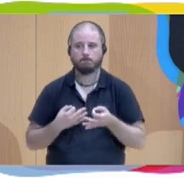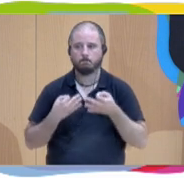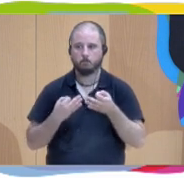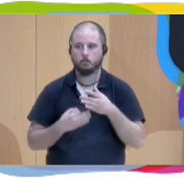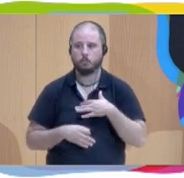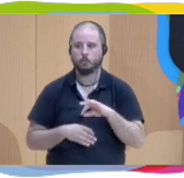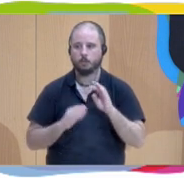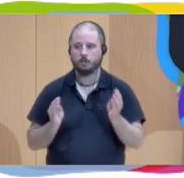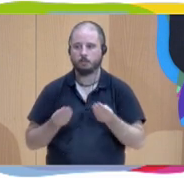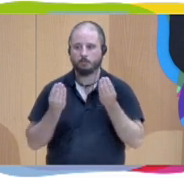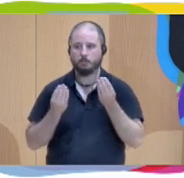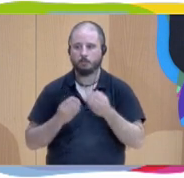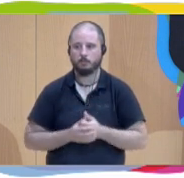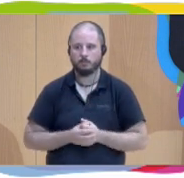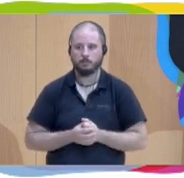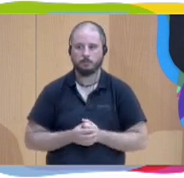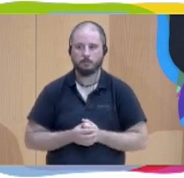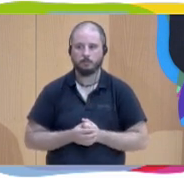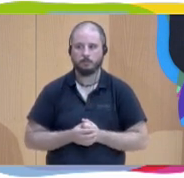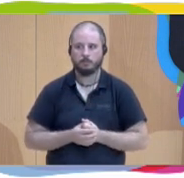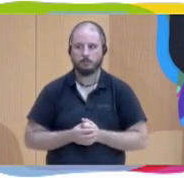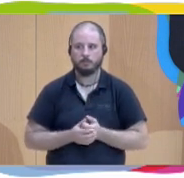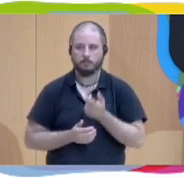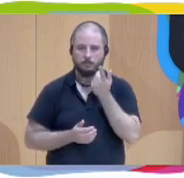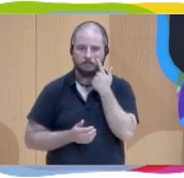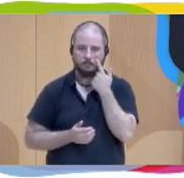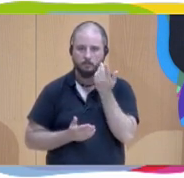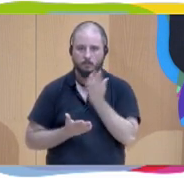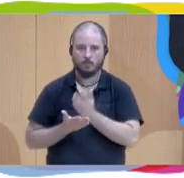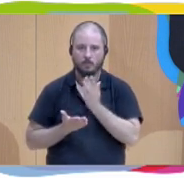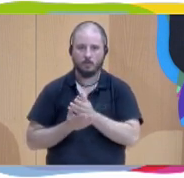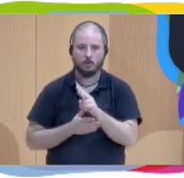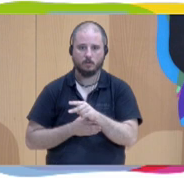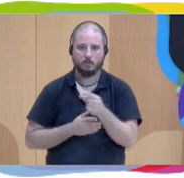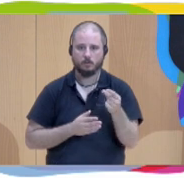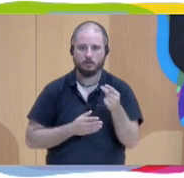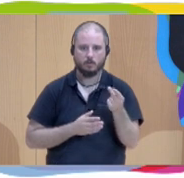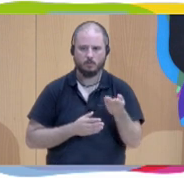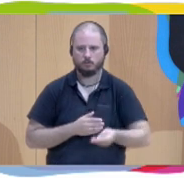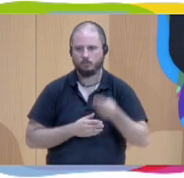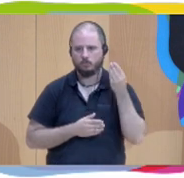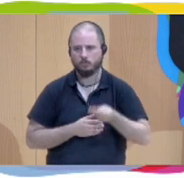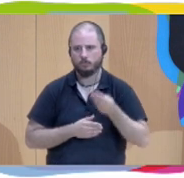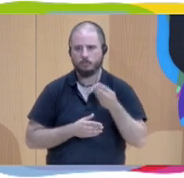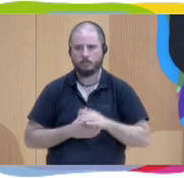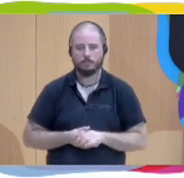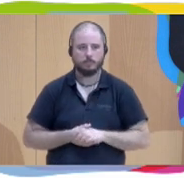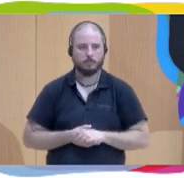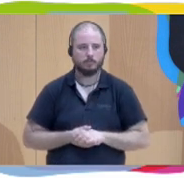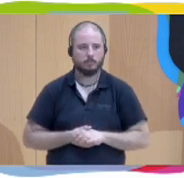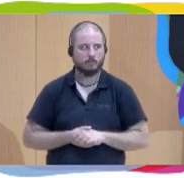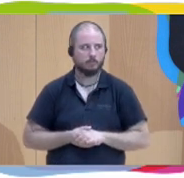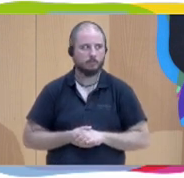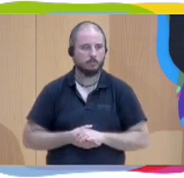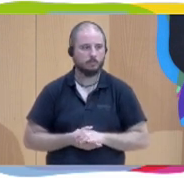fact that the results of this training course were impressive. And it can be said that the dialogical